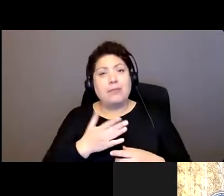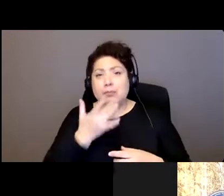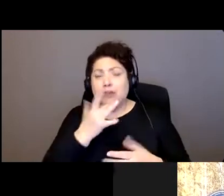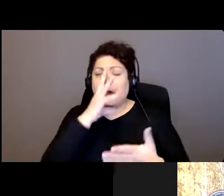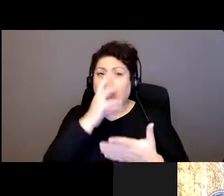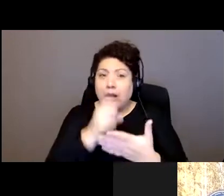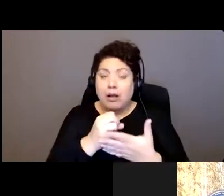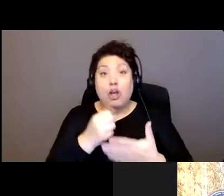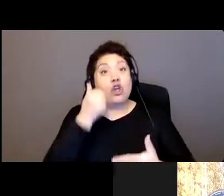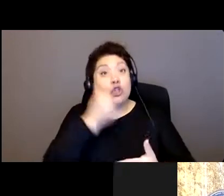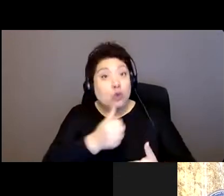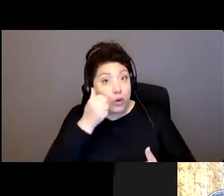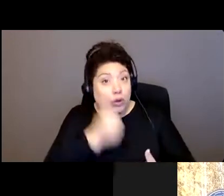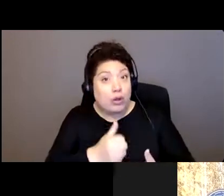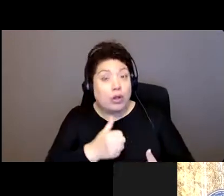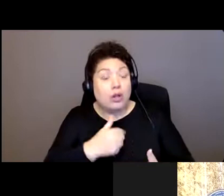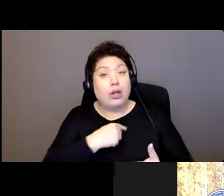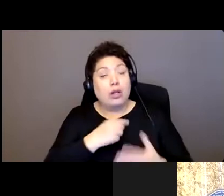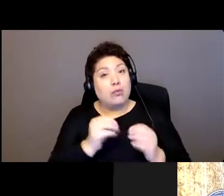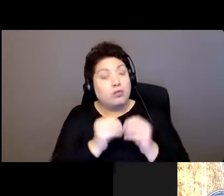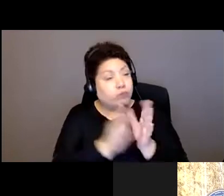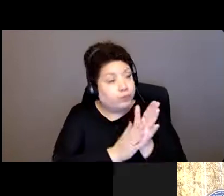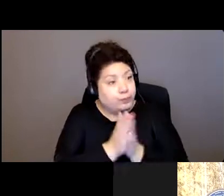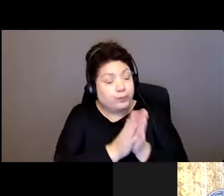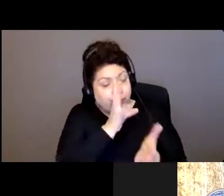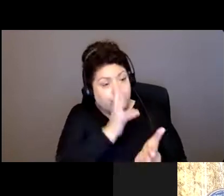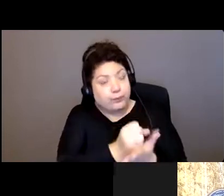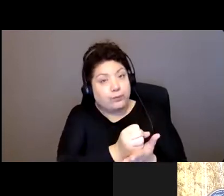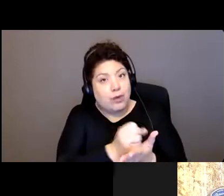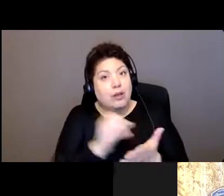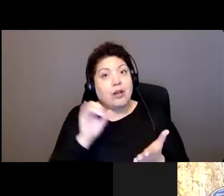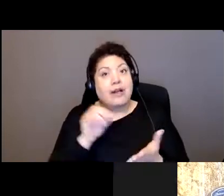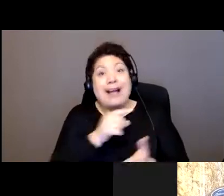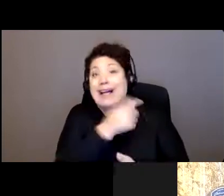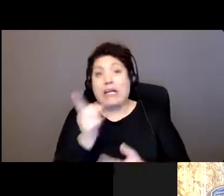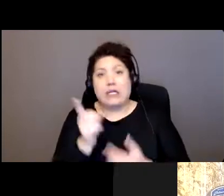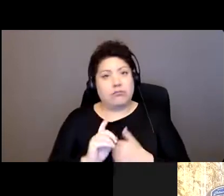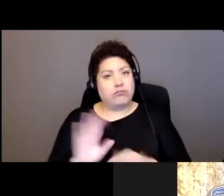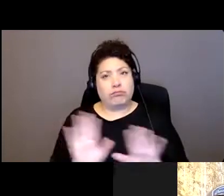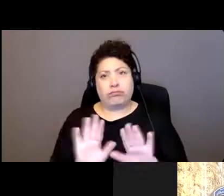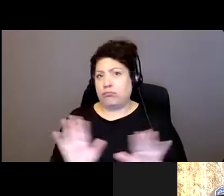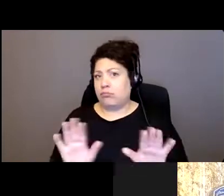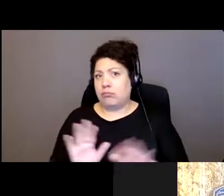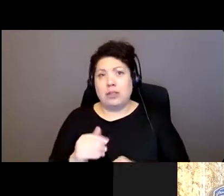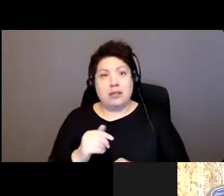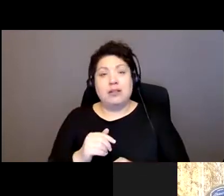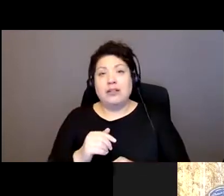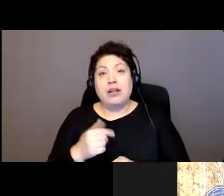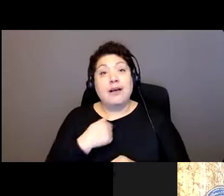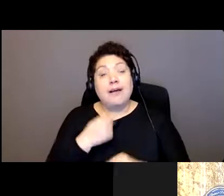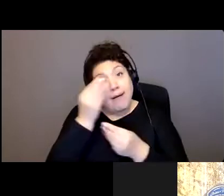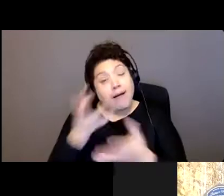I realized that was supposed to be not a good thing. Because when I did say to my